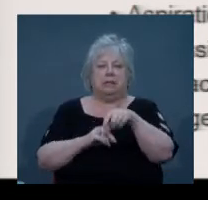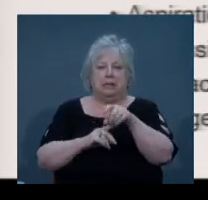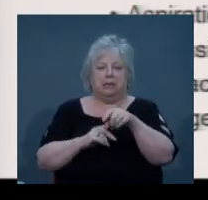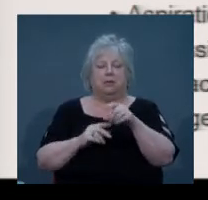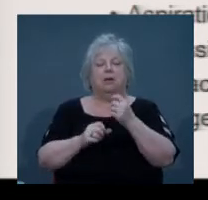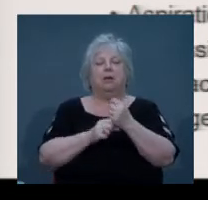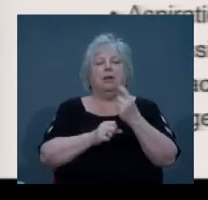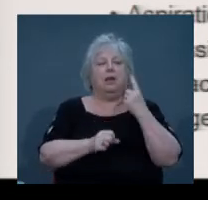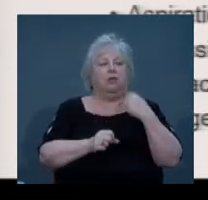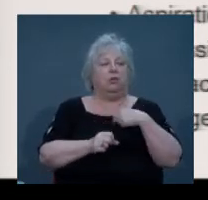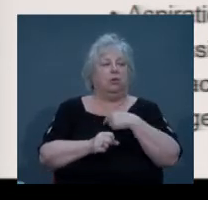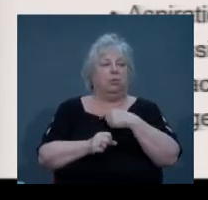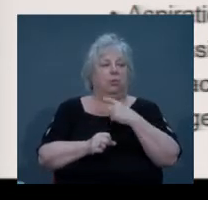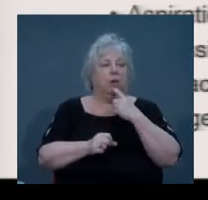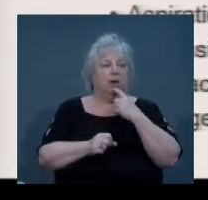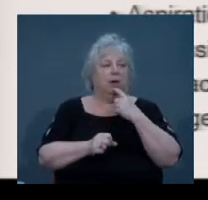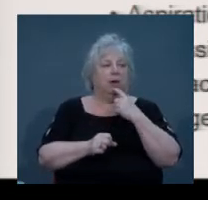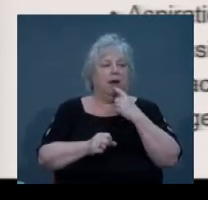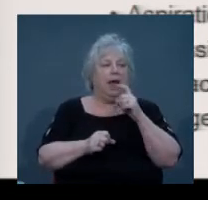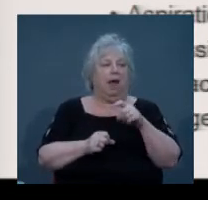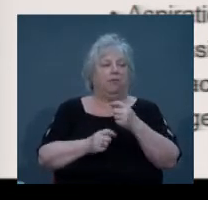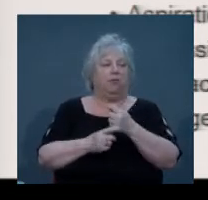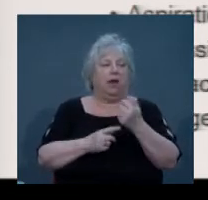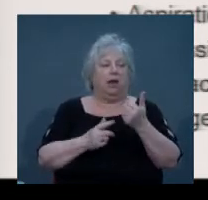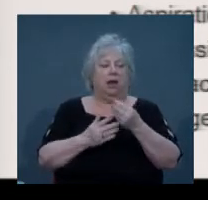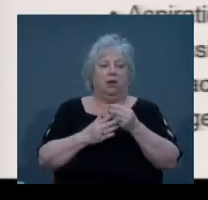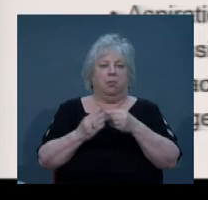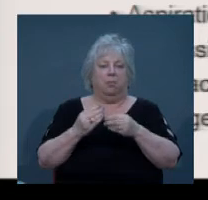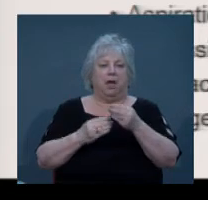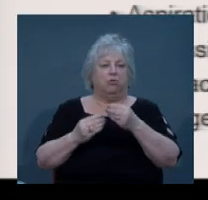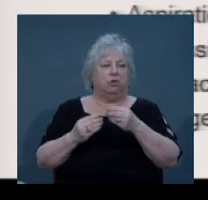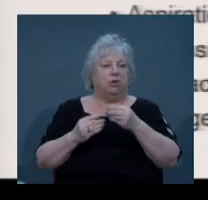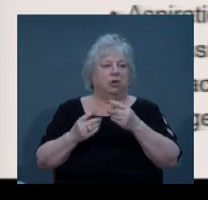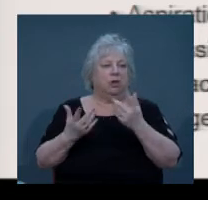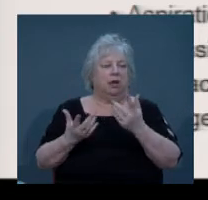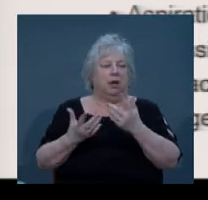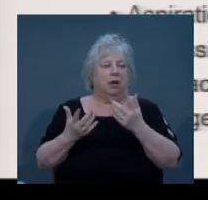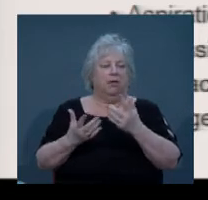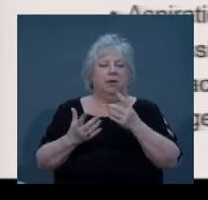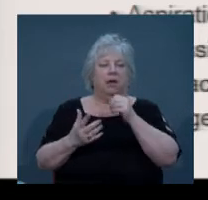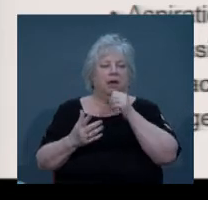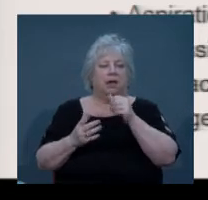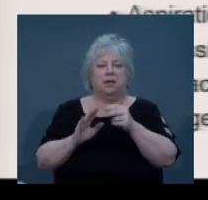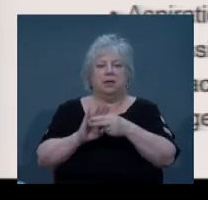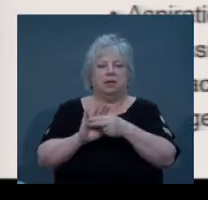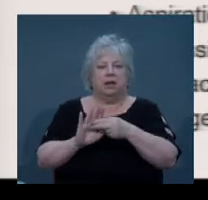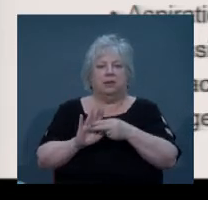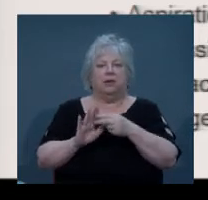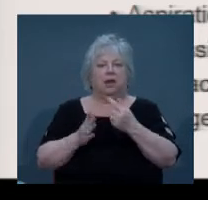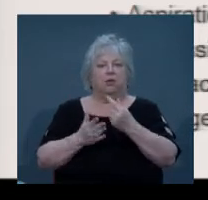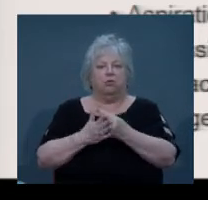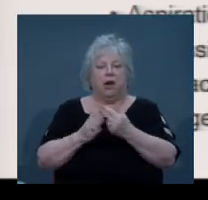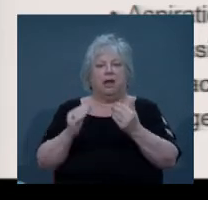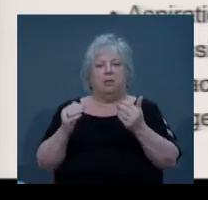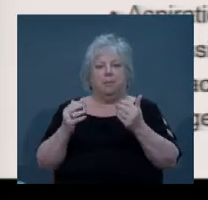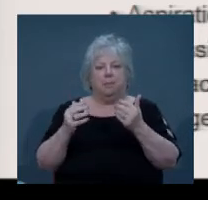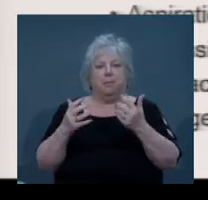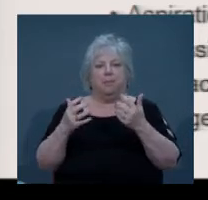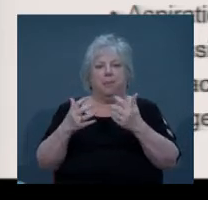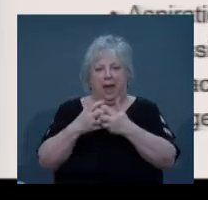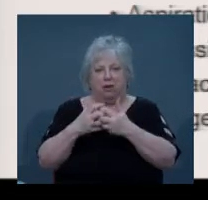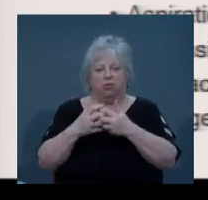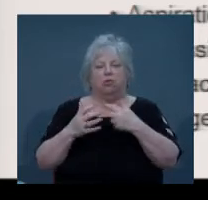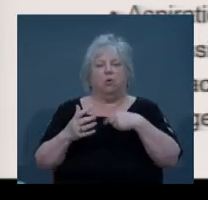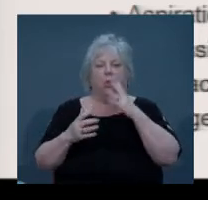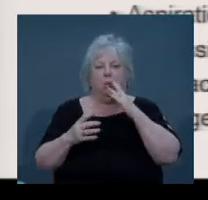Last year we did have to take out of the budget the undesignated grant match. So we'll